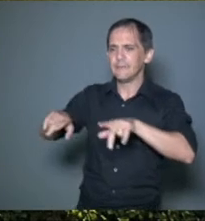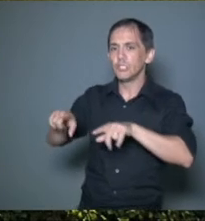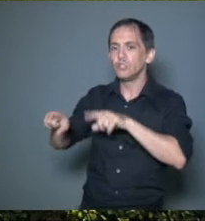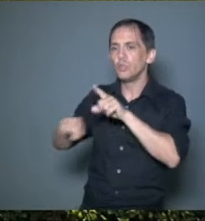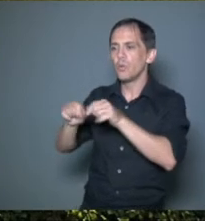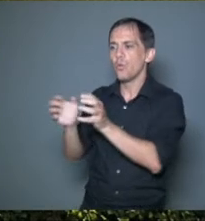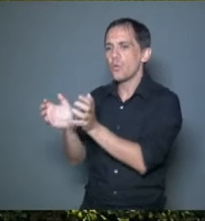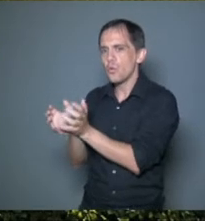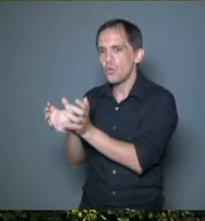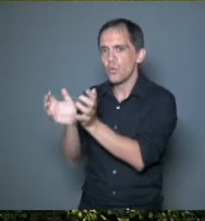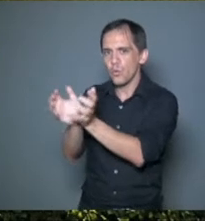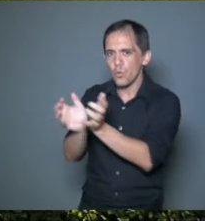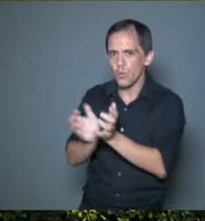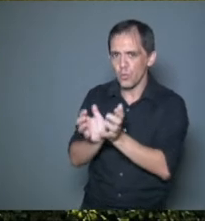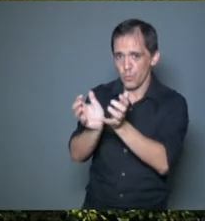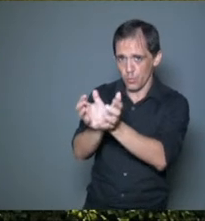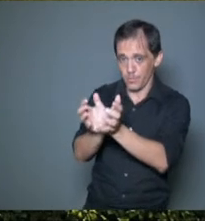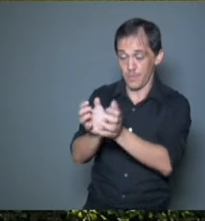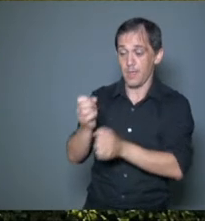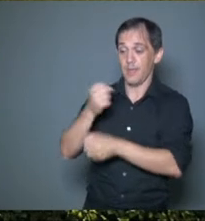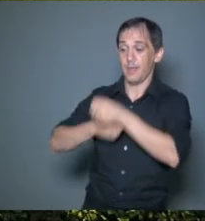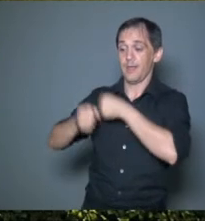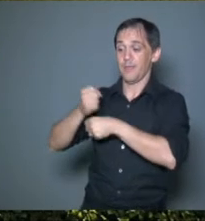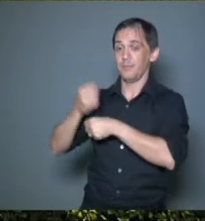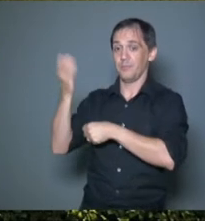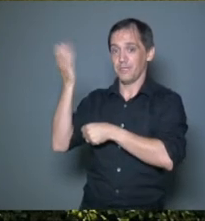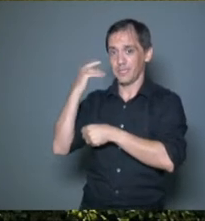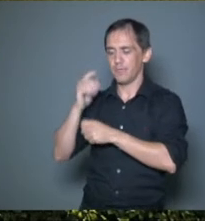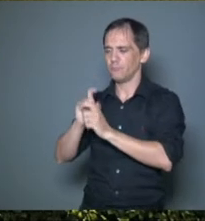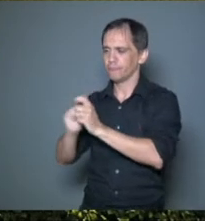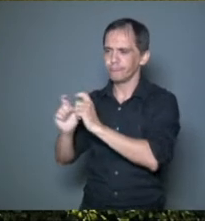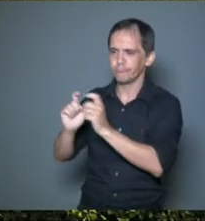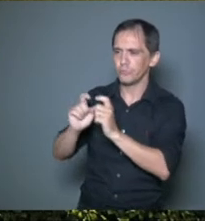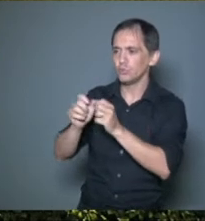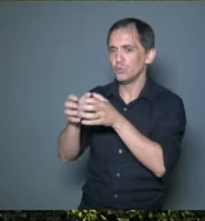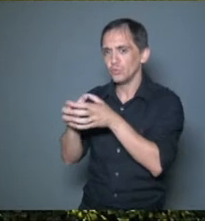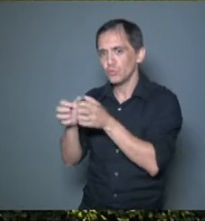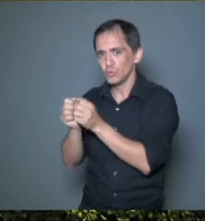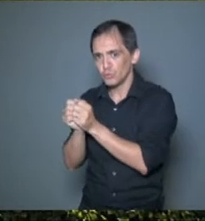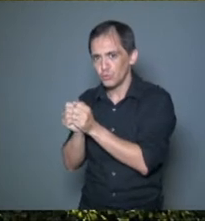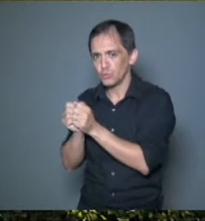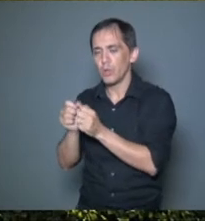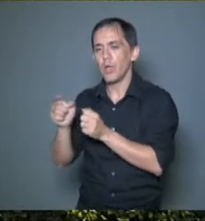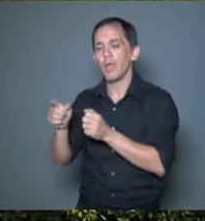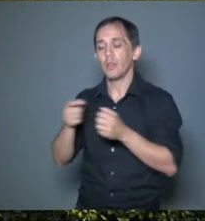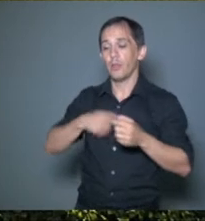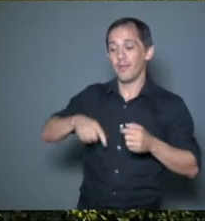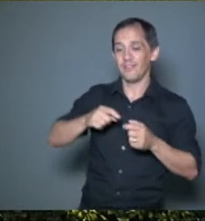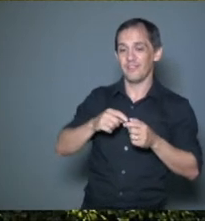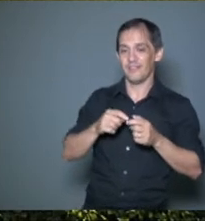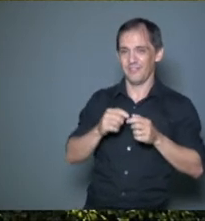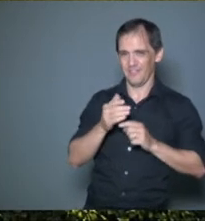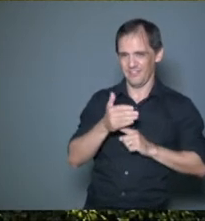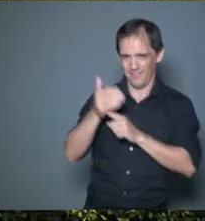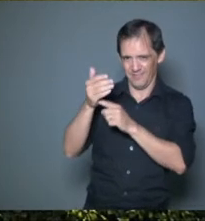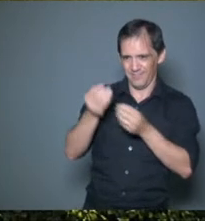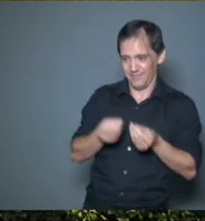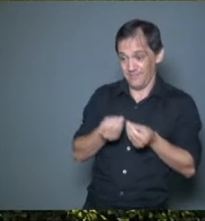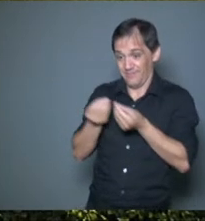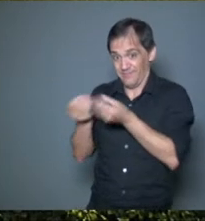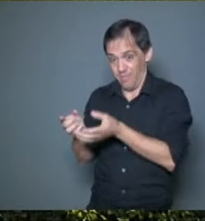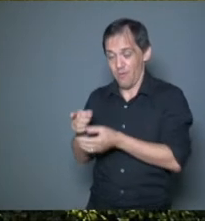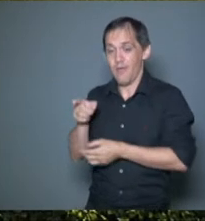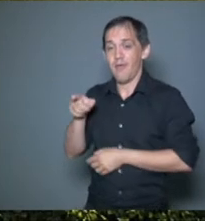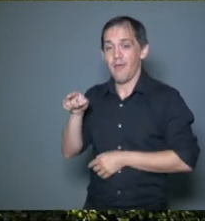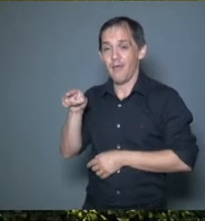mechanization. So teams met last year and worked together to understand the